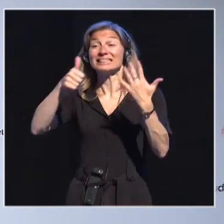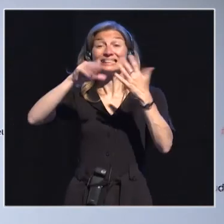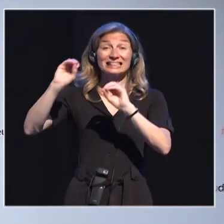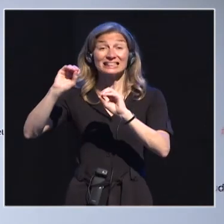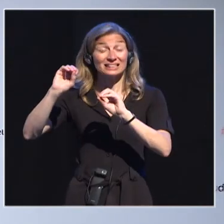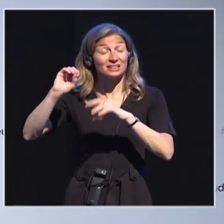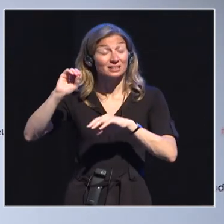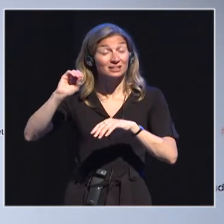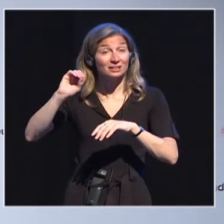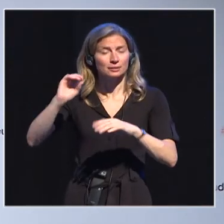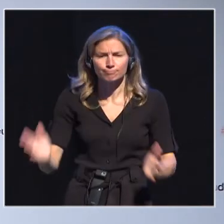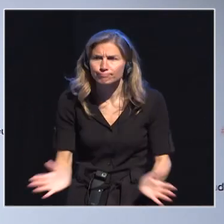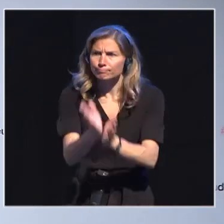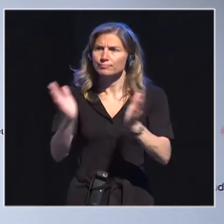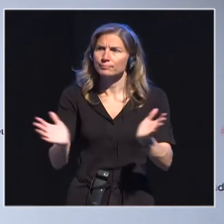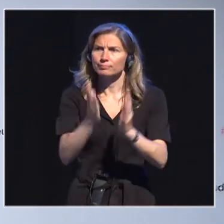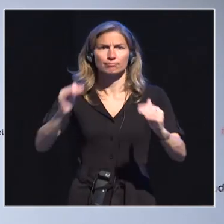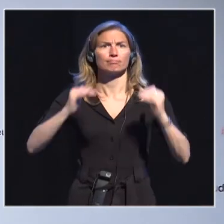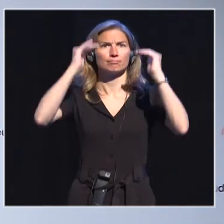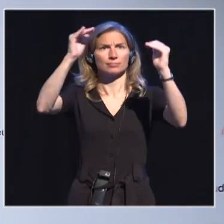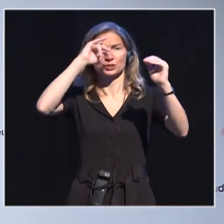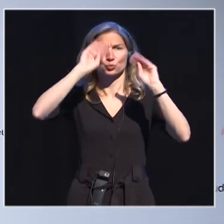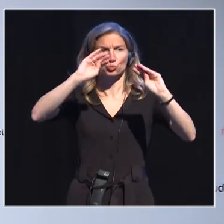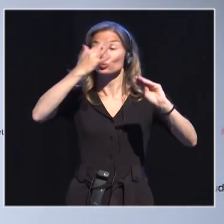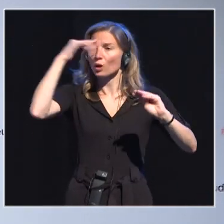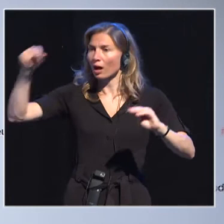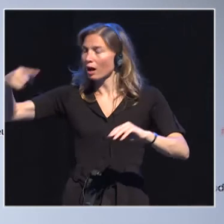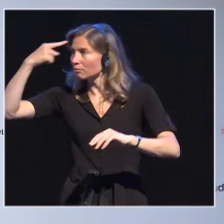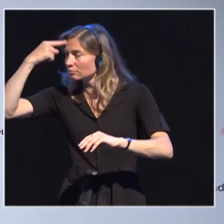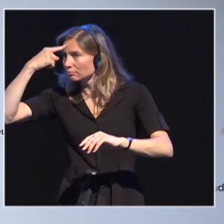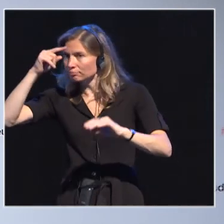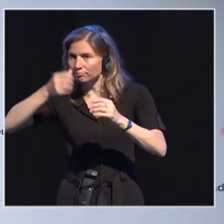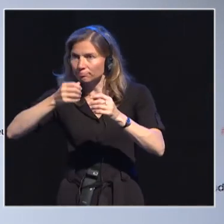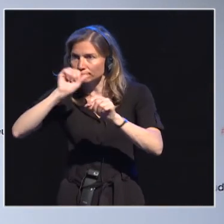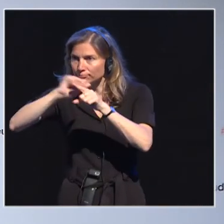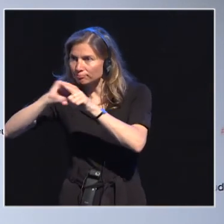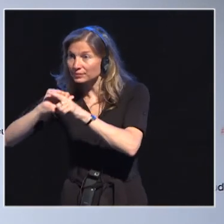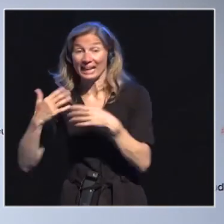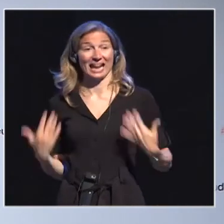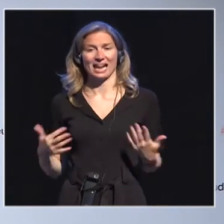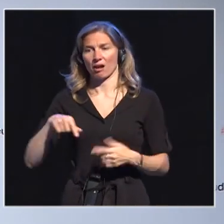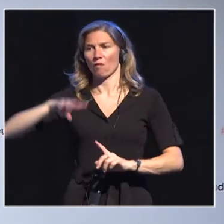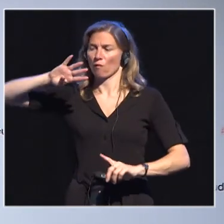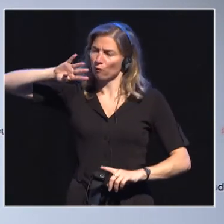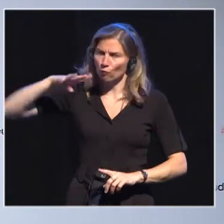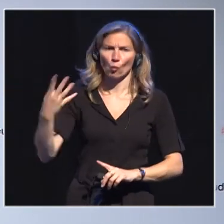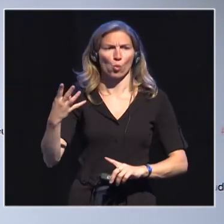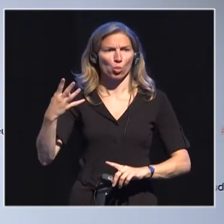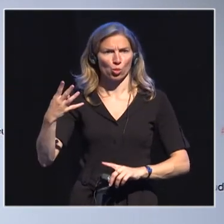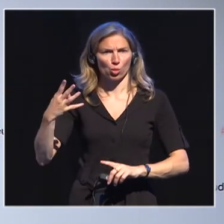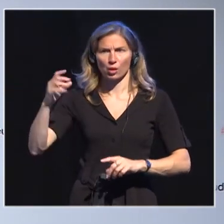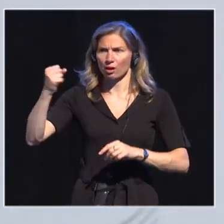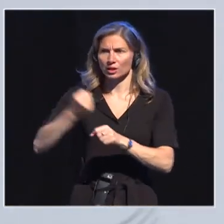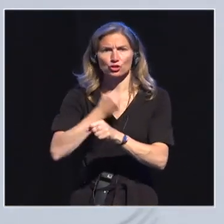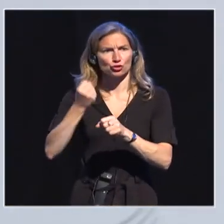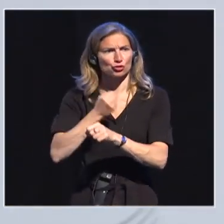education. Why is that? Because we needed the brain power. So the question is, in this fourth industrial revolution, which is taking place all over the